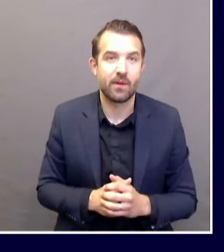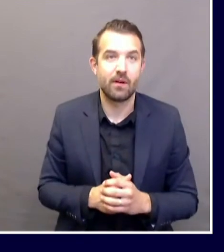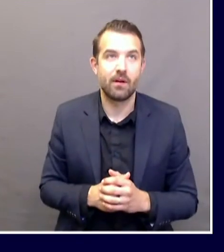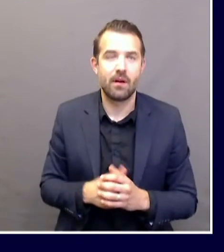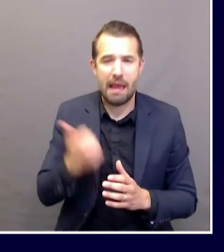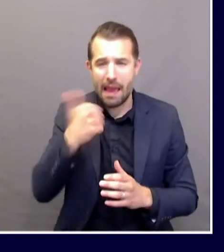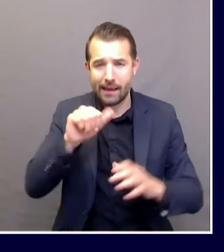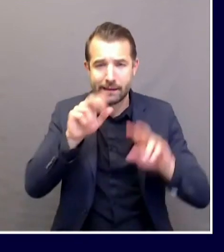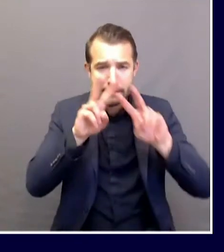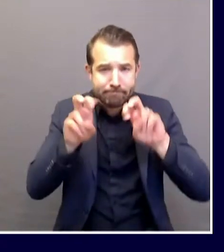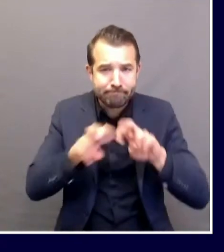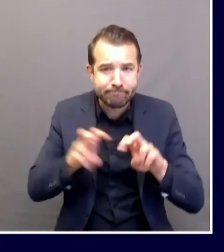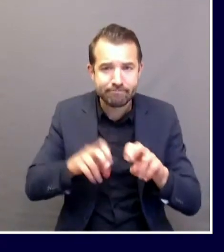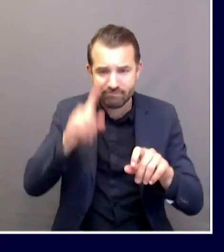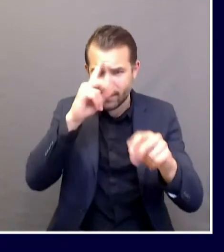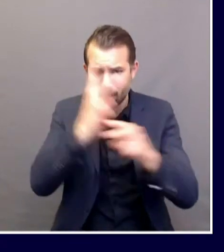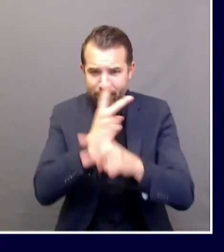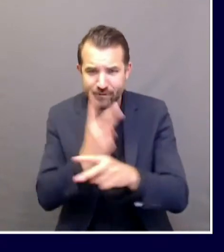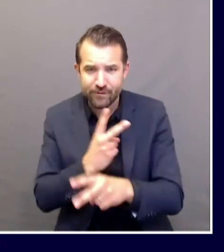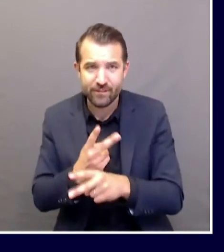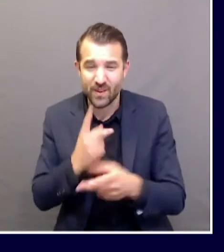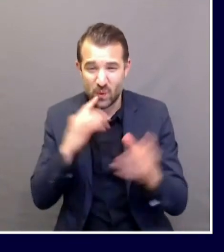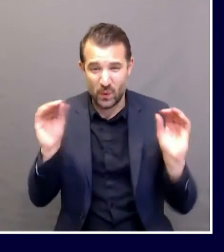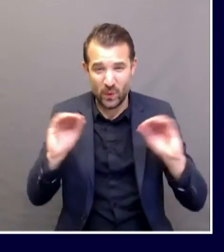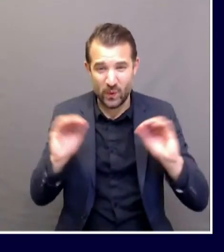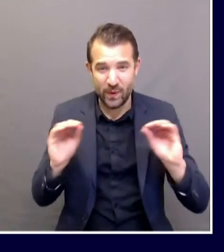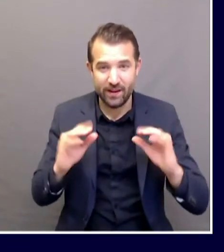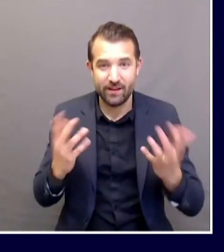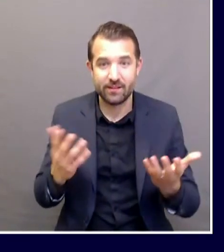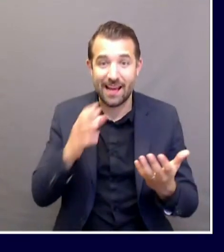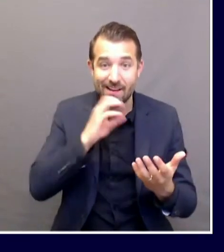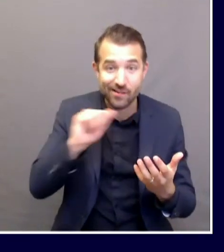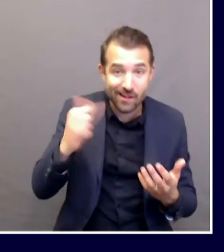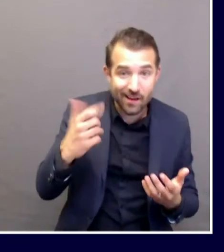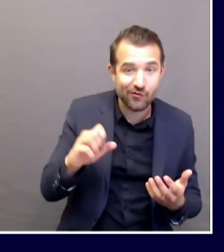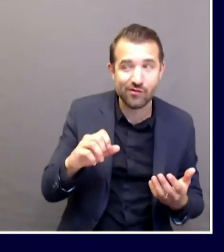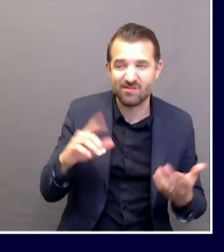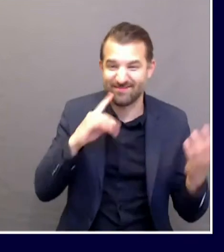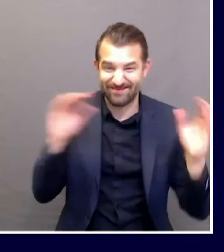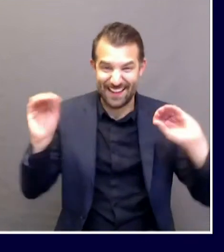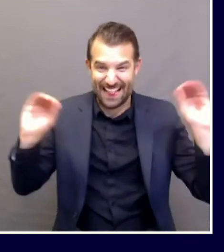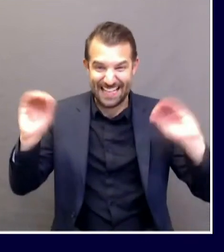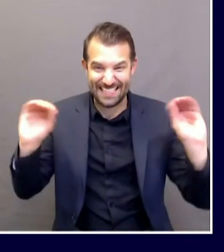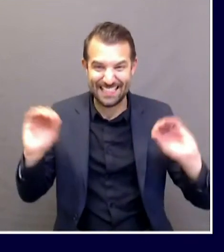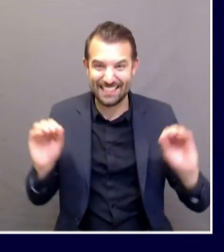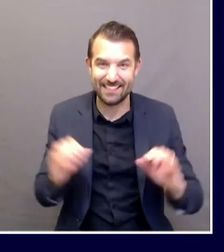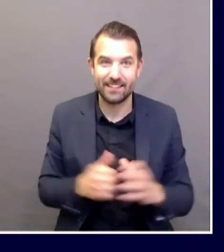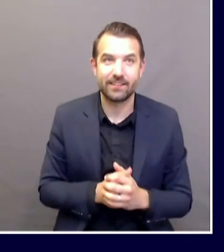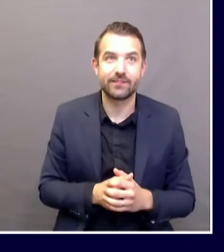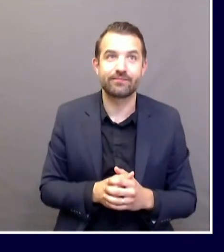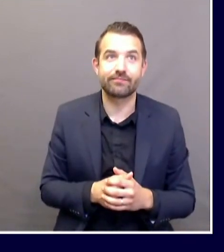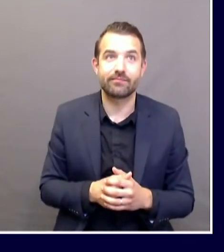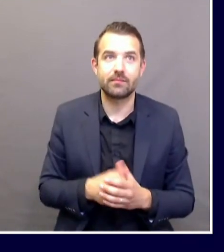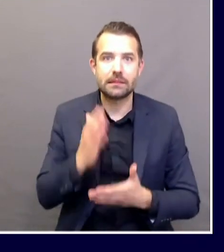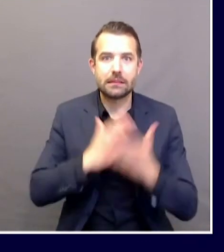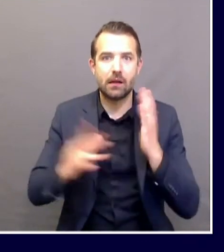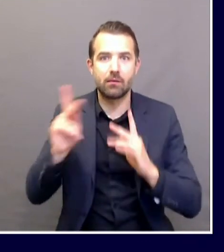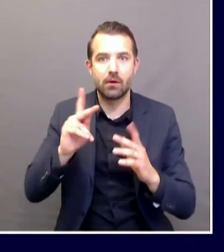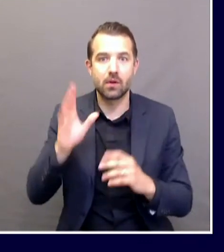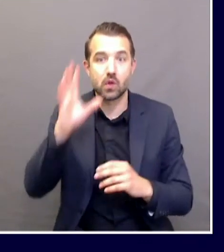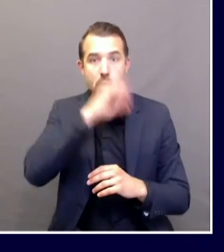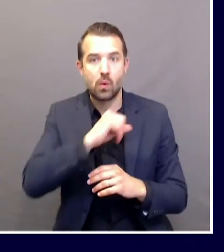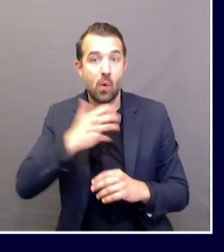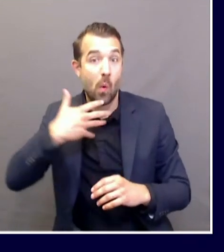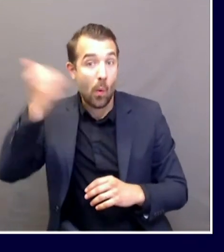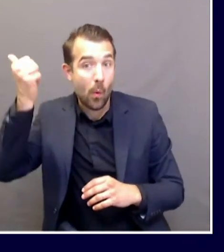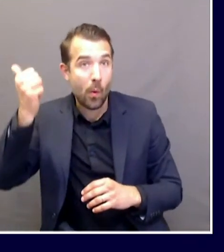to age or anything of that nature. You might hypothesize that as one gets older, their immune response may not be as